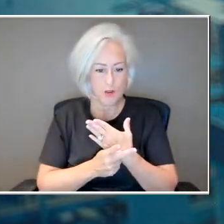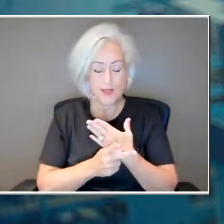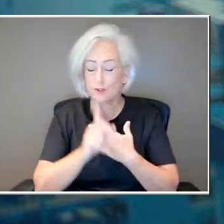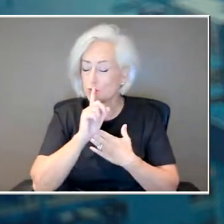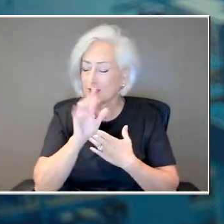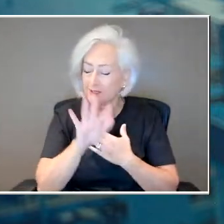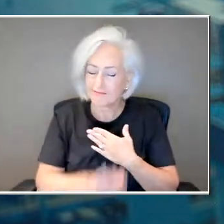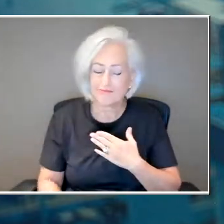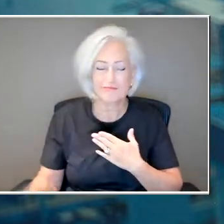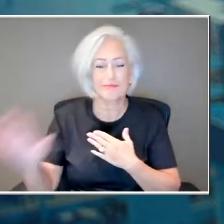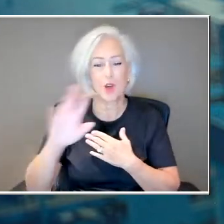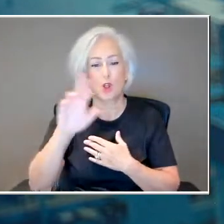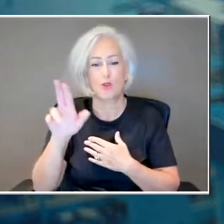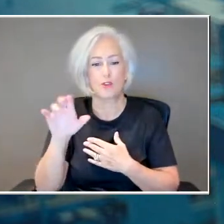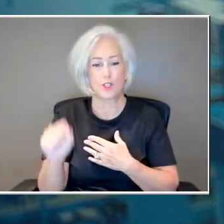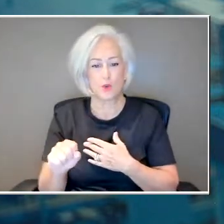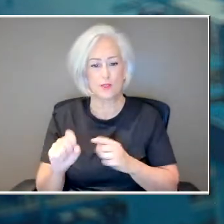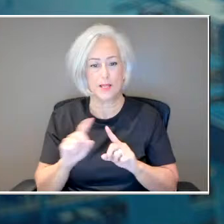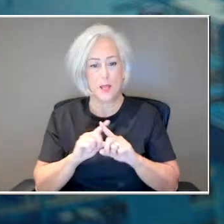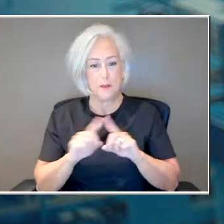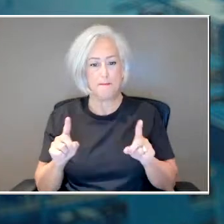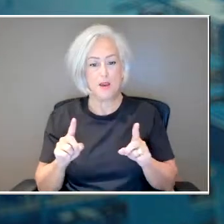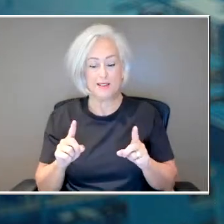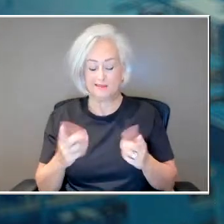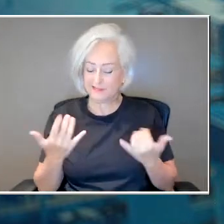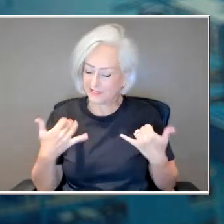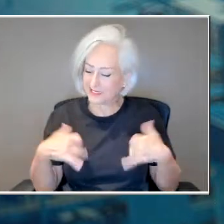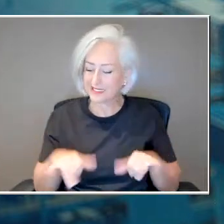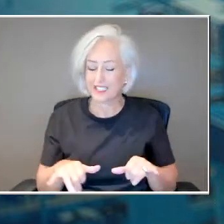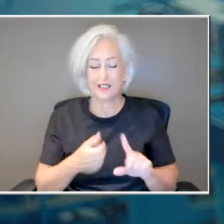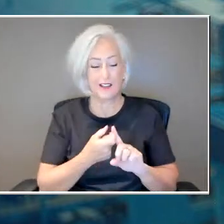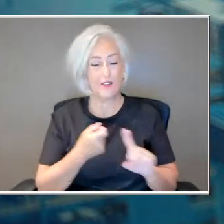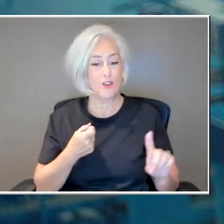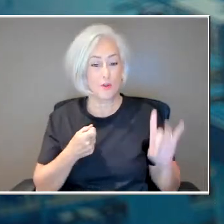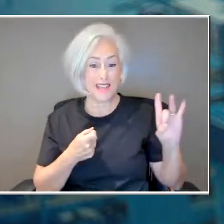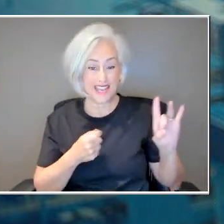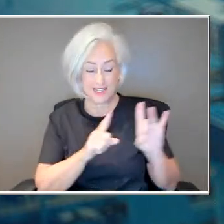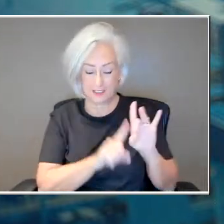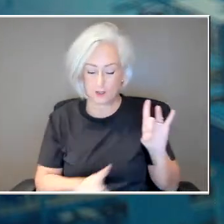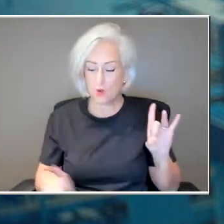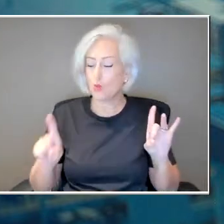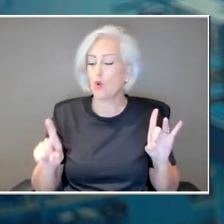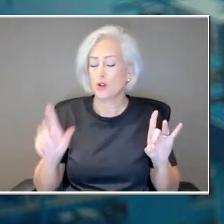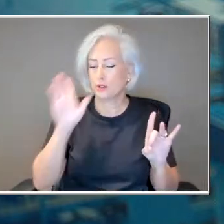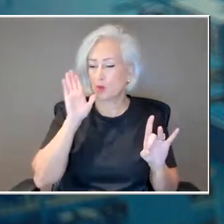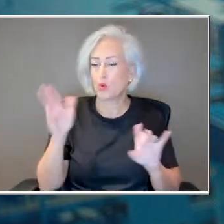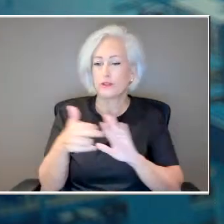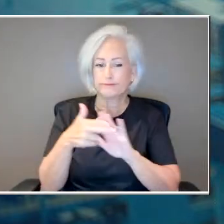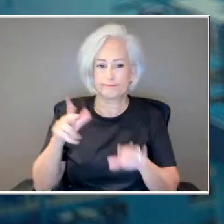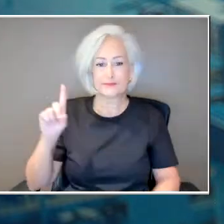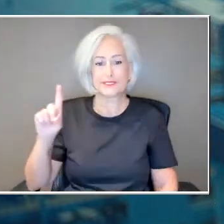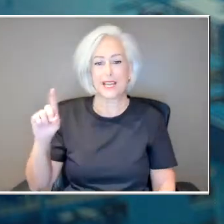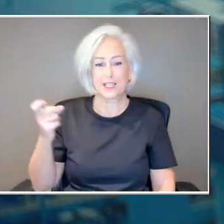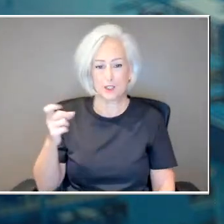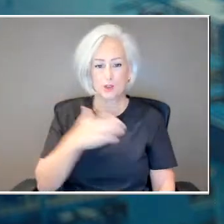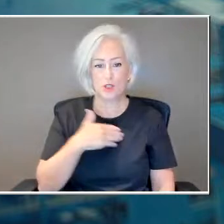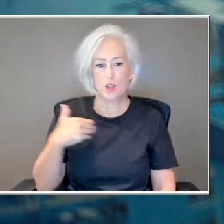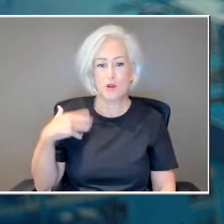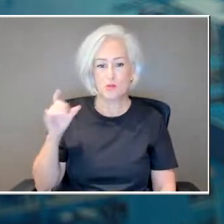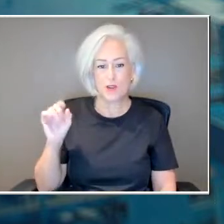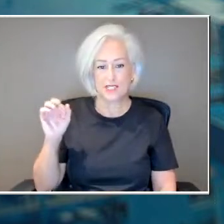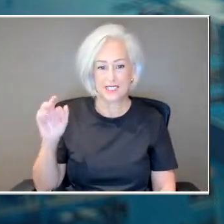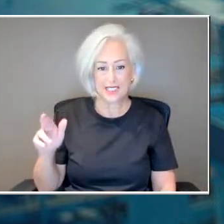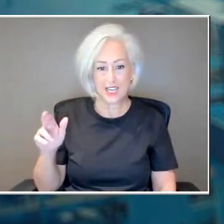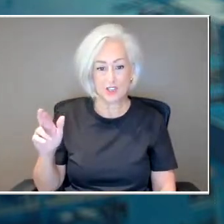But at the end of the day, we still have 1 in 8 women diagnosed with breast cancer. And the unfortunate reality right now is that the incidence